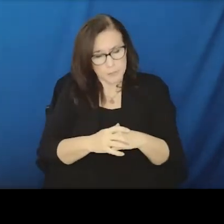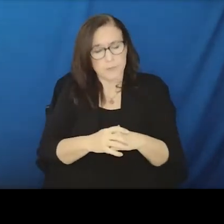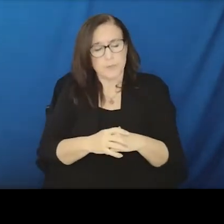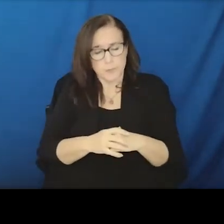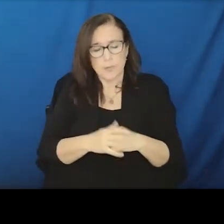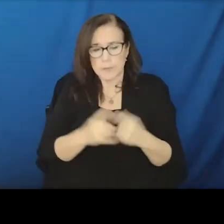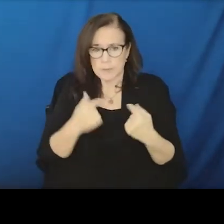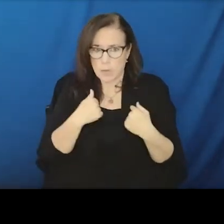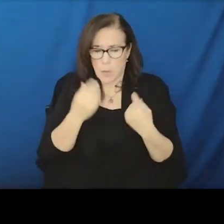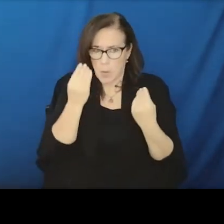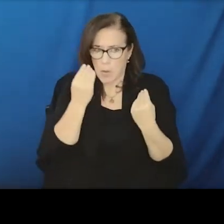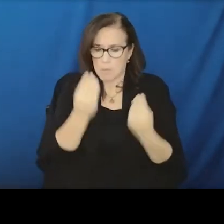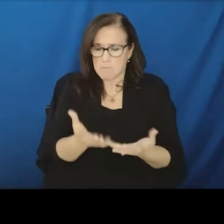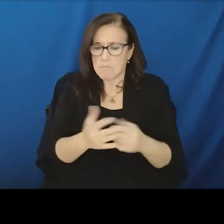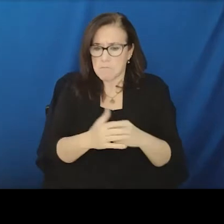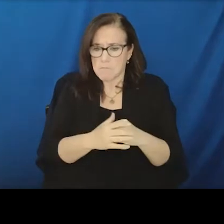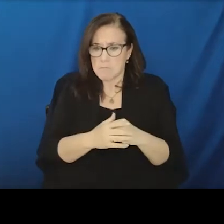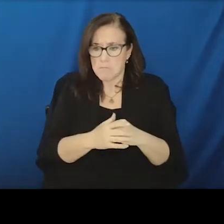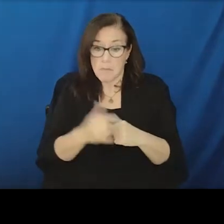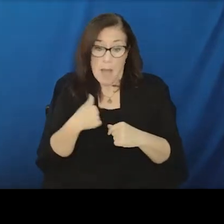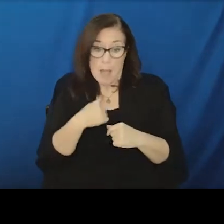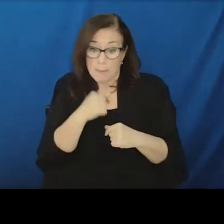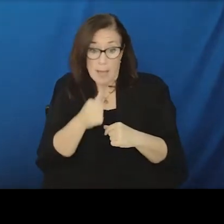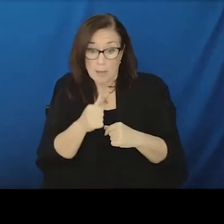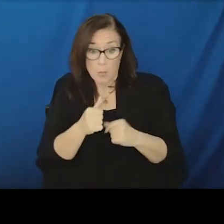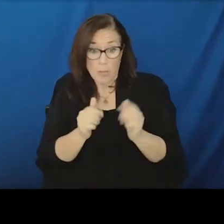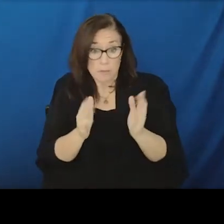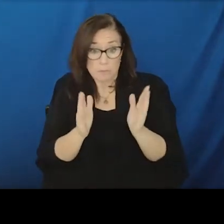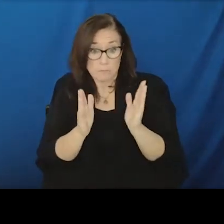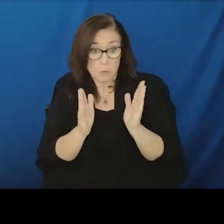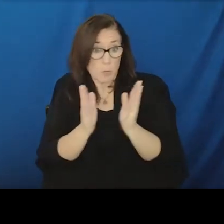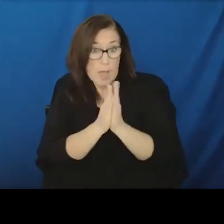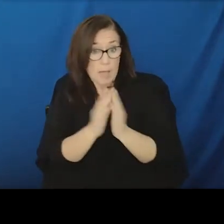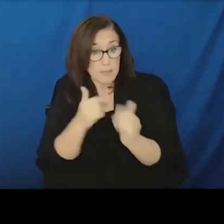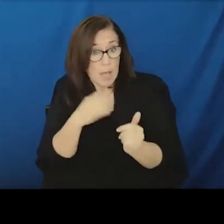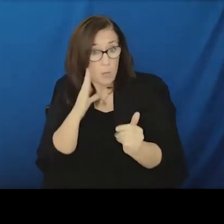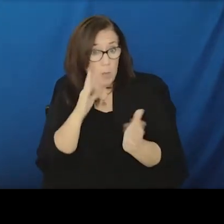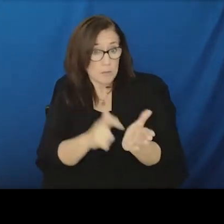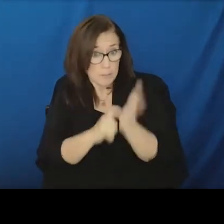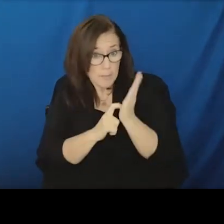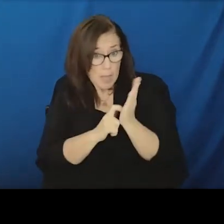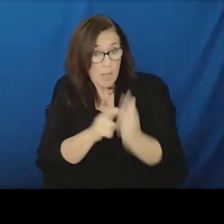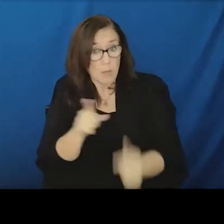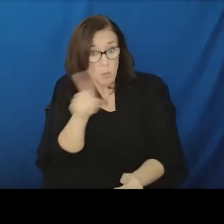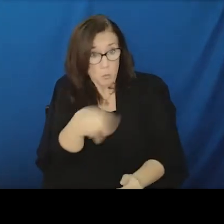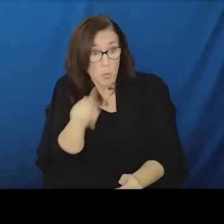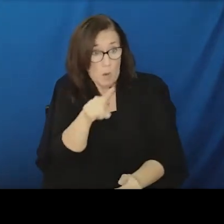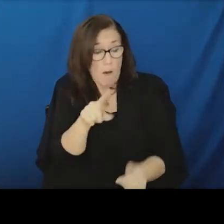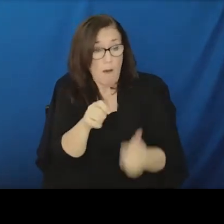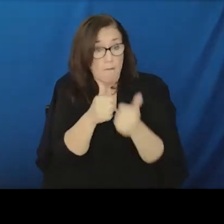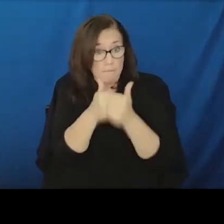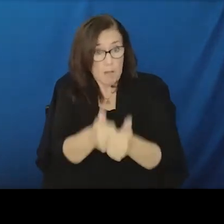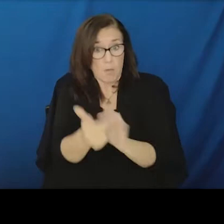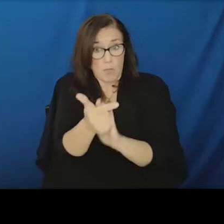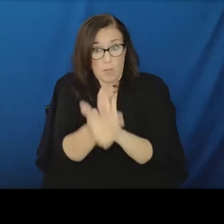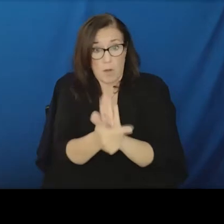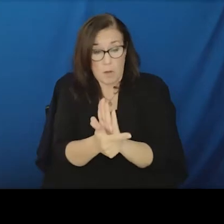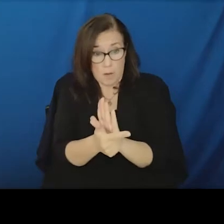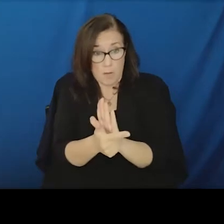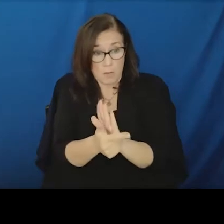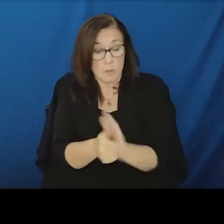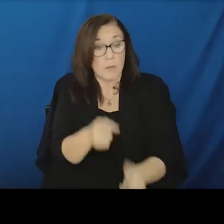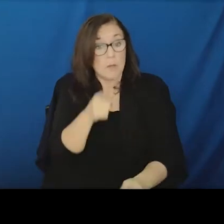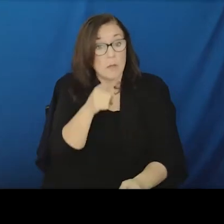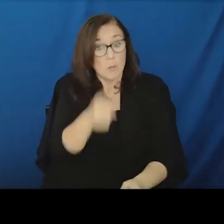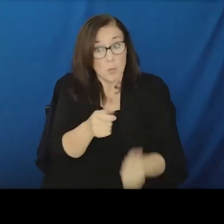I'm not going to ask, I'm going to demand that you follow the law, that you uphold the